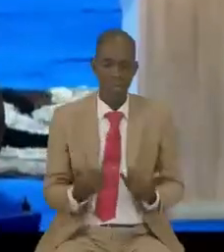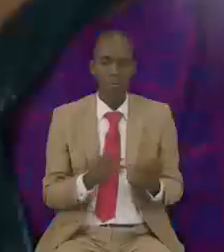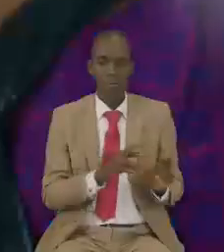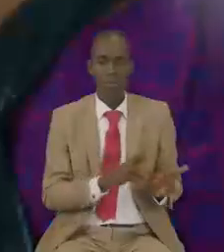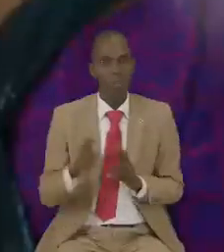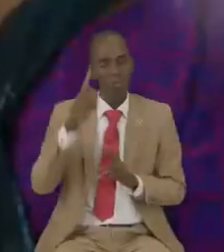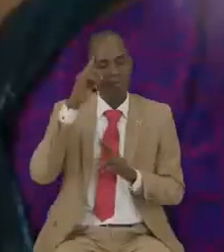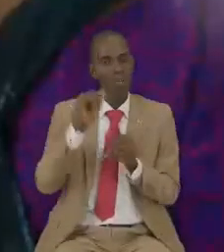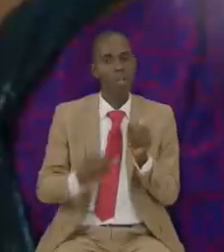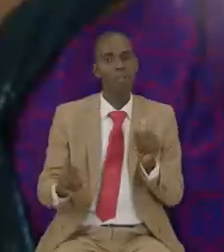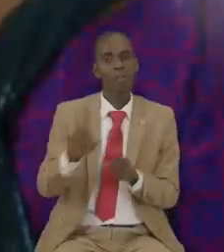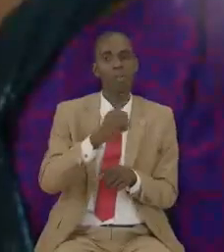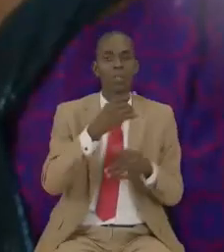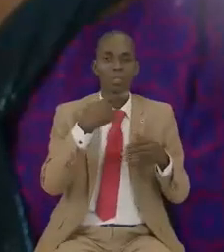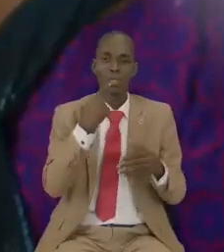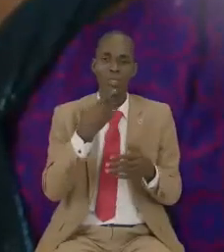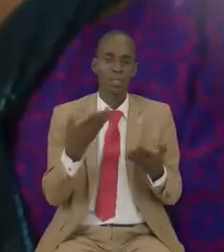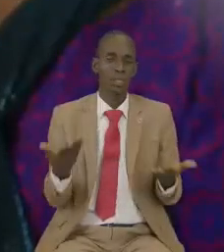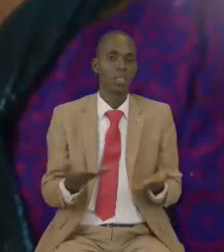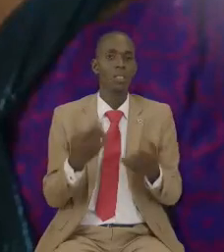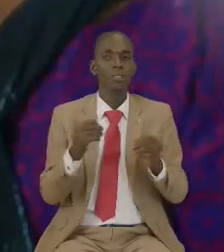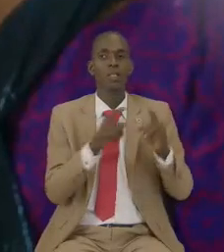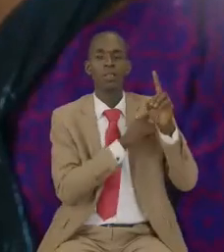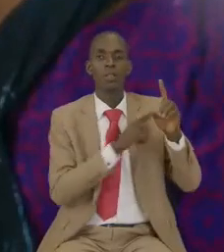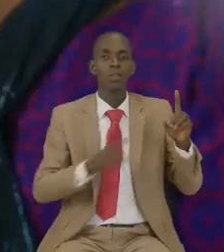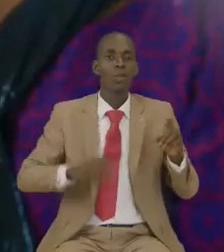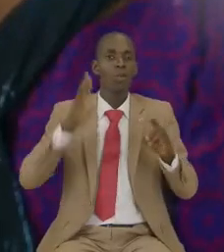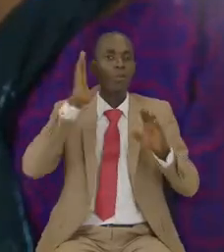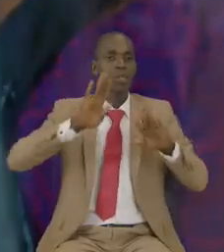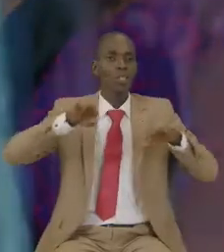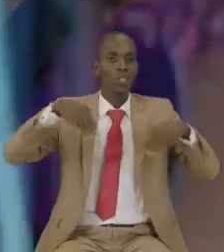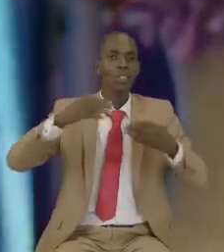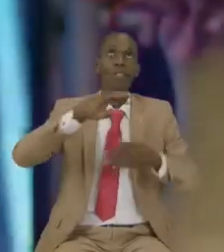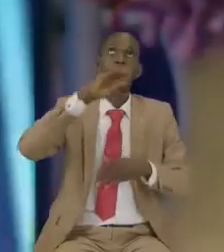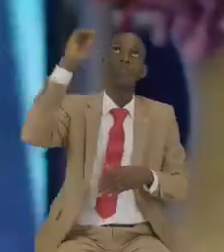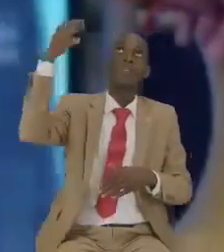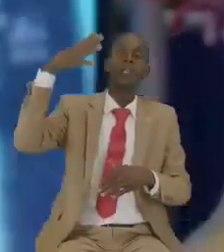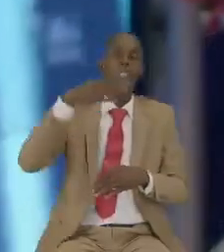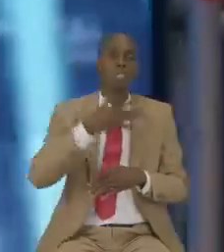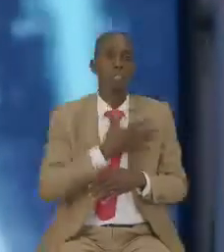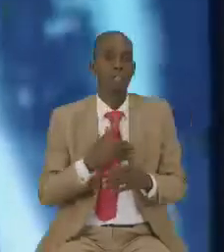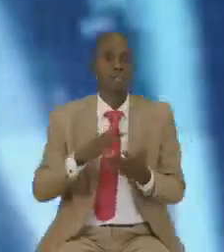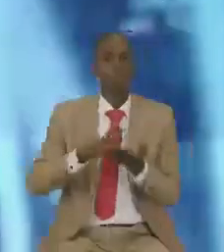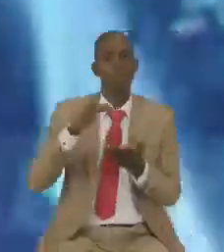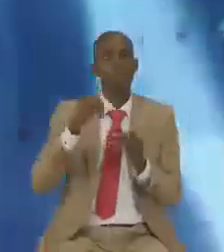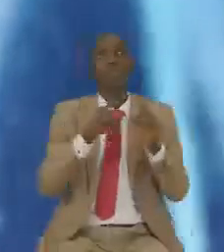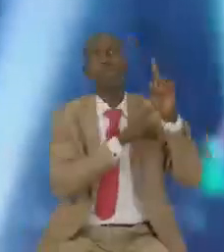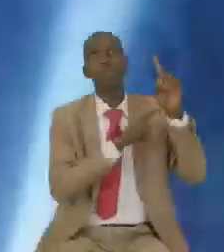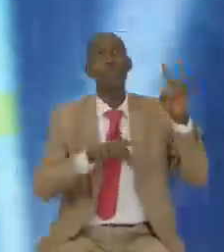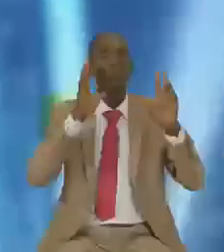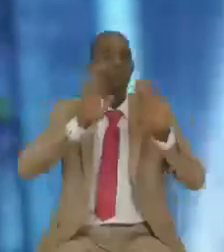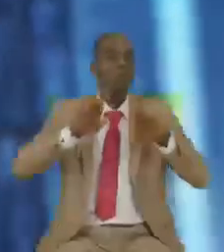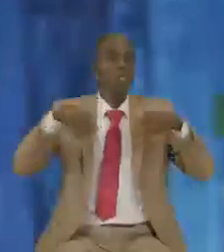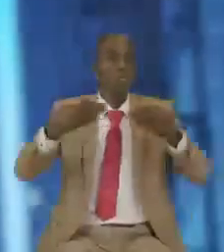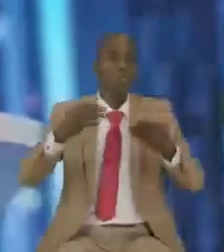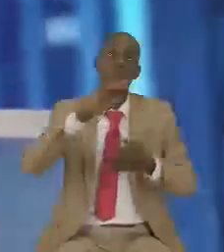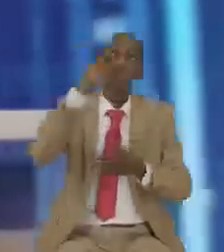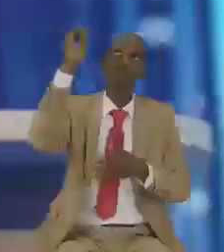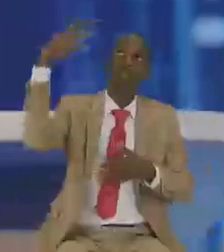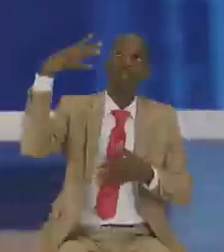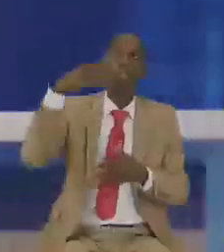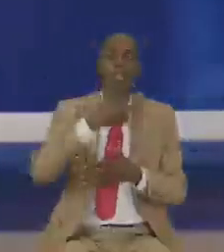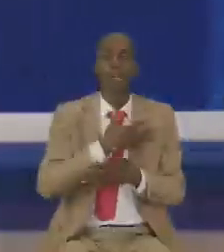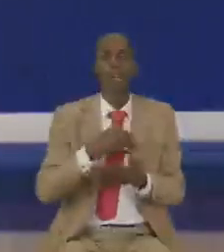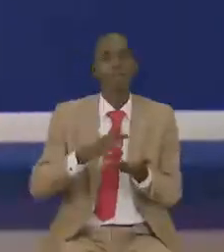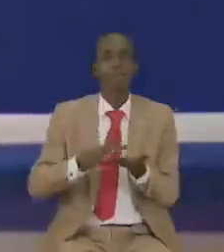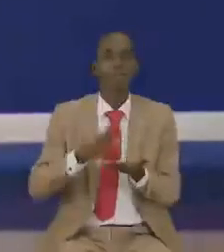it says, the Lord will give grace and glory. The Lord will give grace and